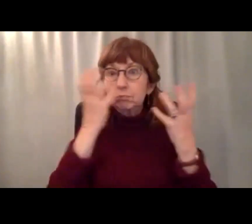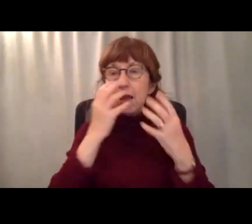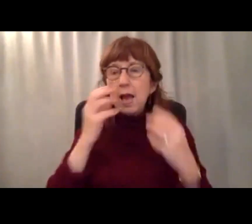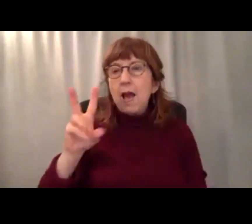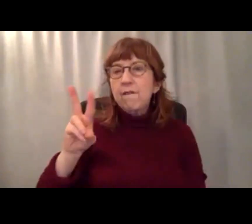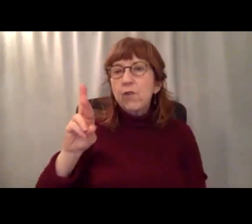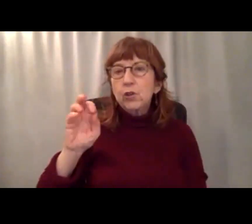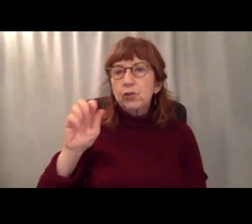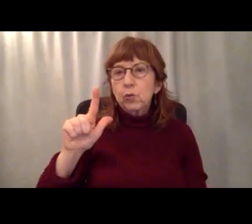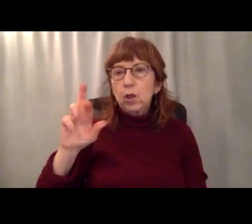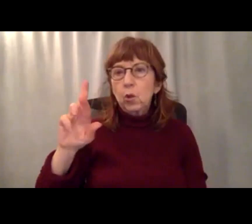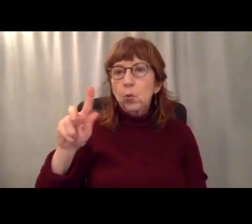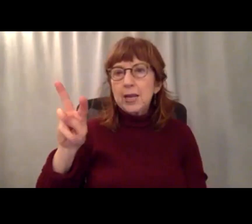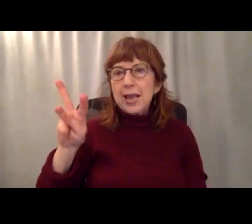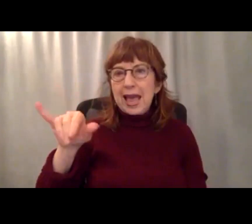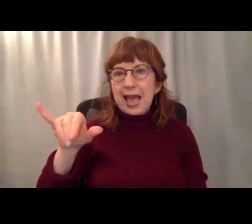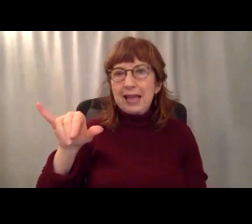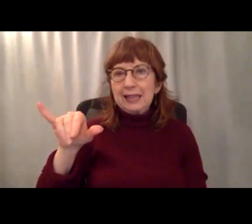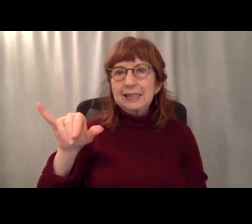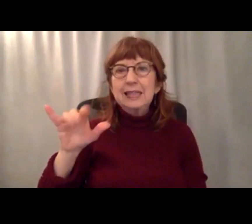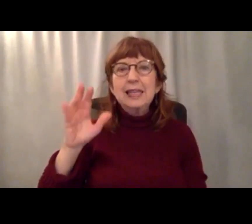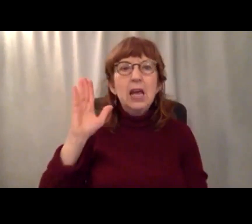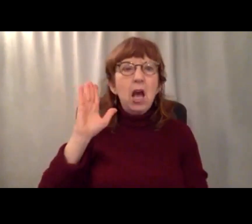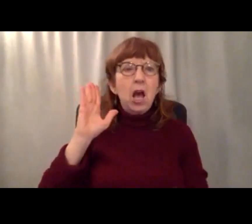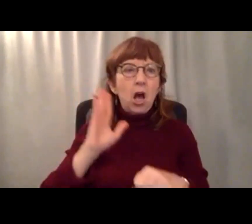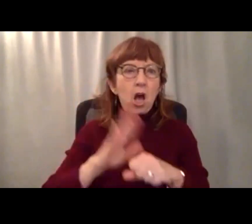reality show on Kunstmatrix.